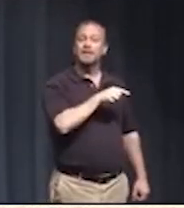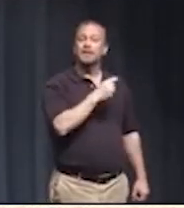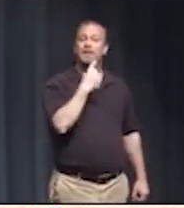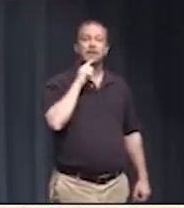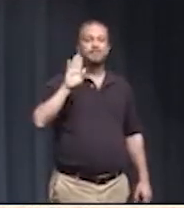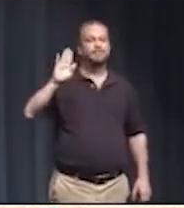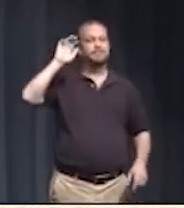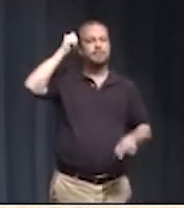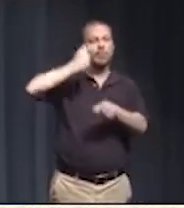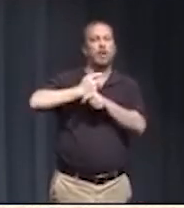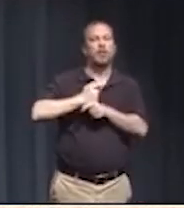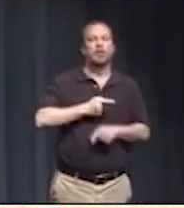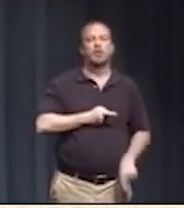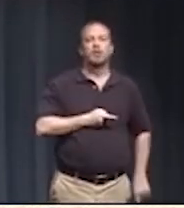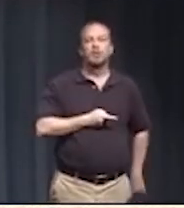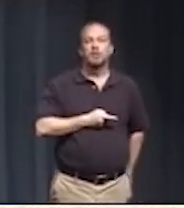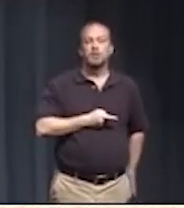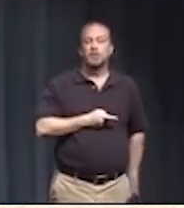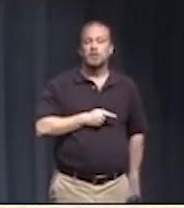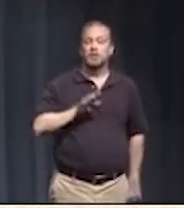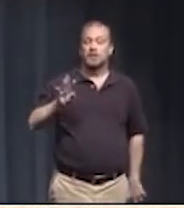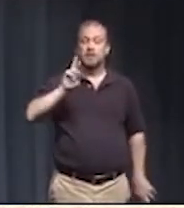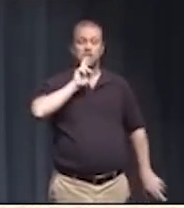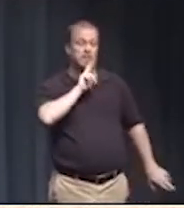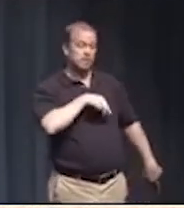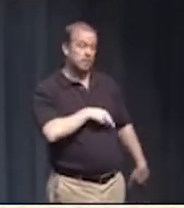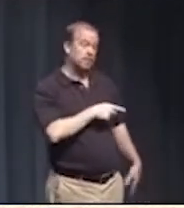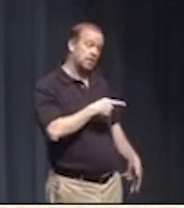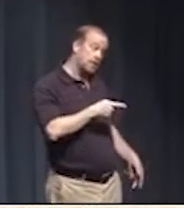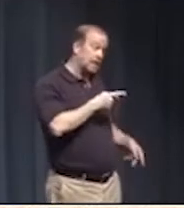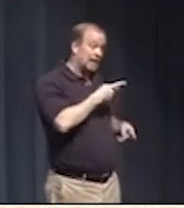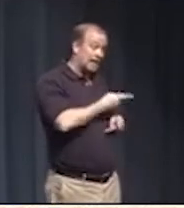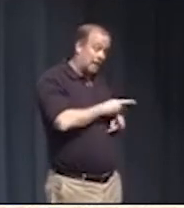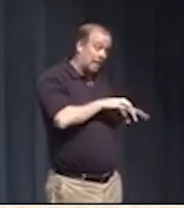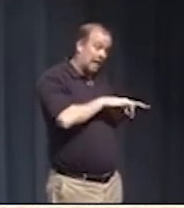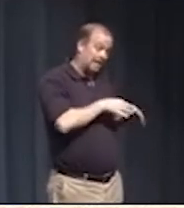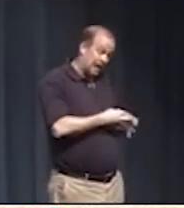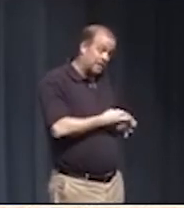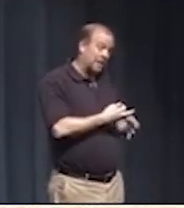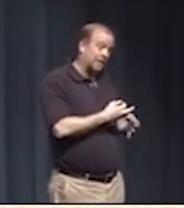brother. His response was, "Well, at least you kept it all in the family